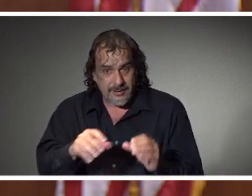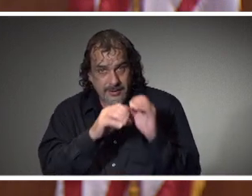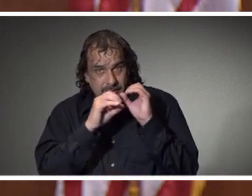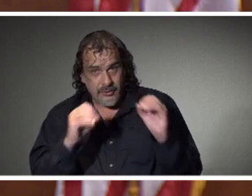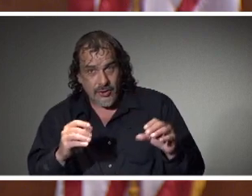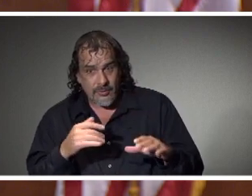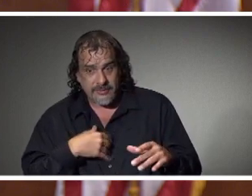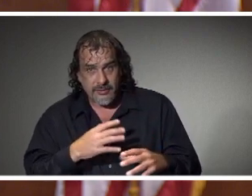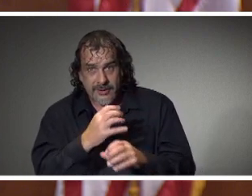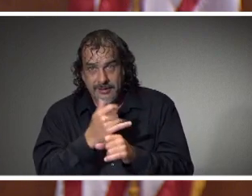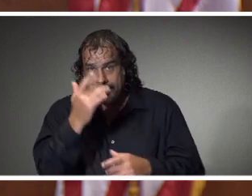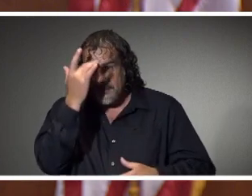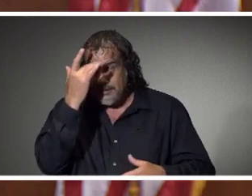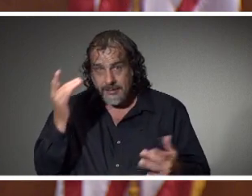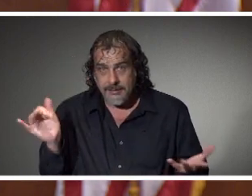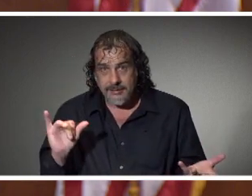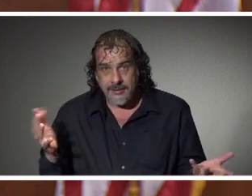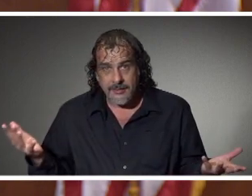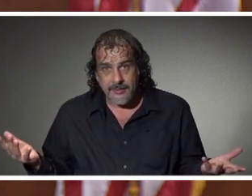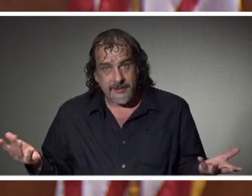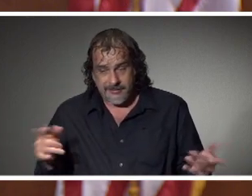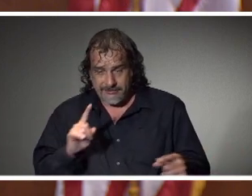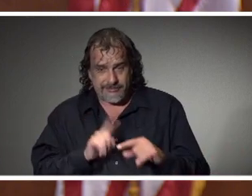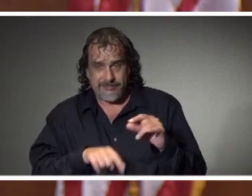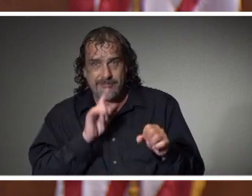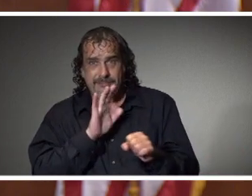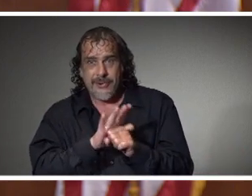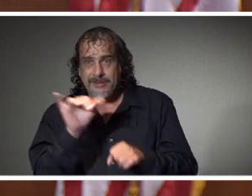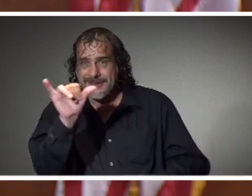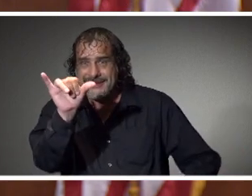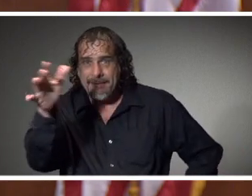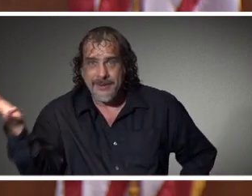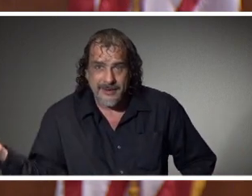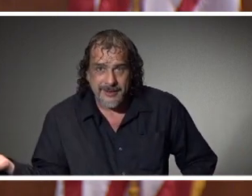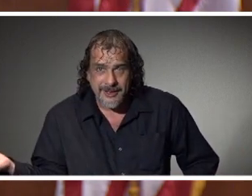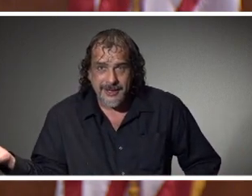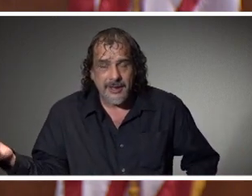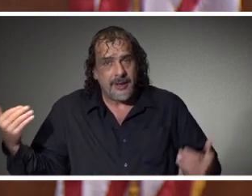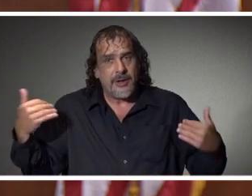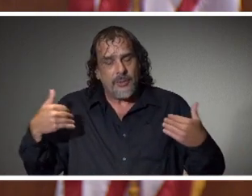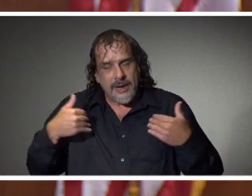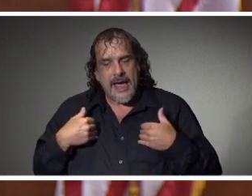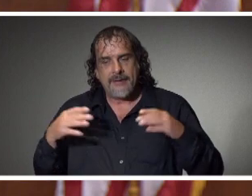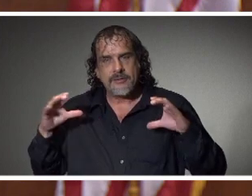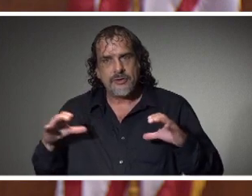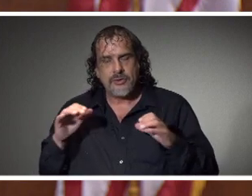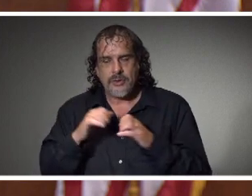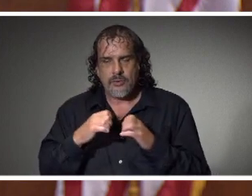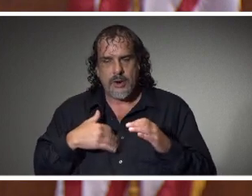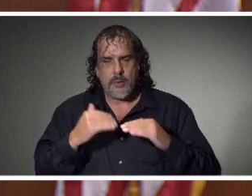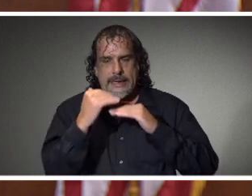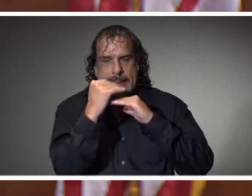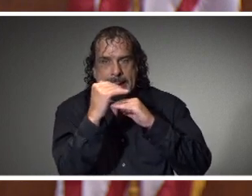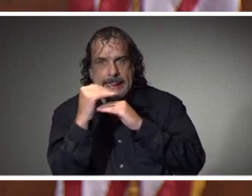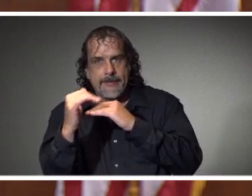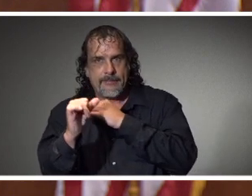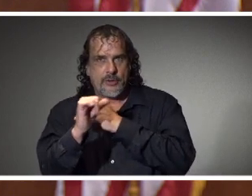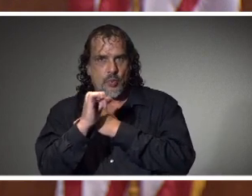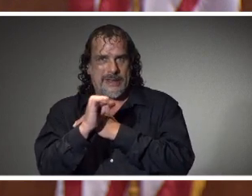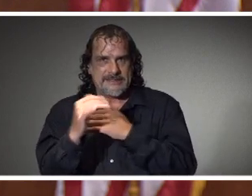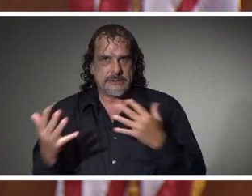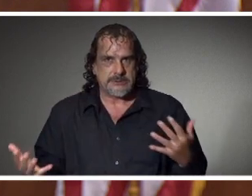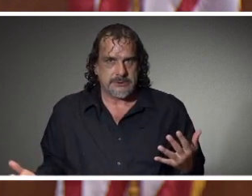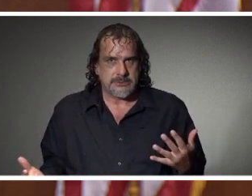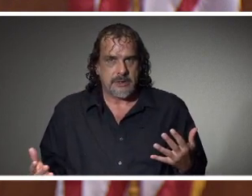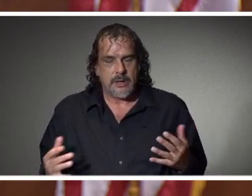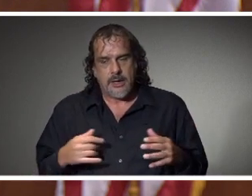going to get COVID. And so we're just going to have to do it in such a way where we mitigate the risk and we do it in